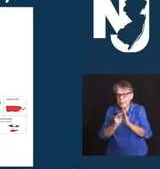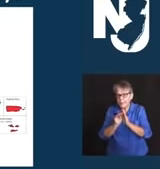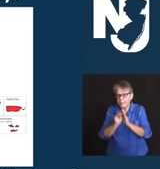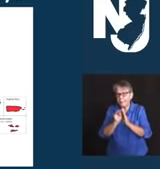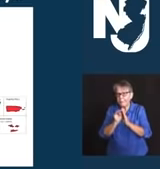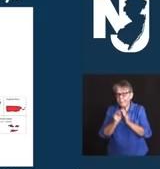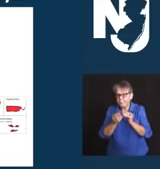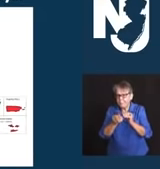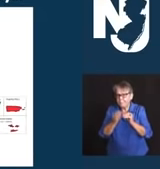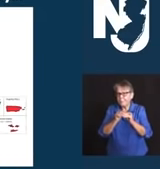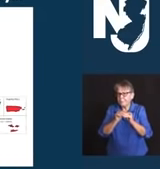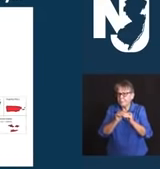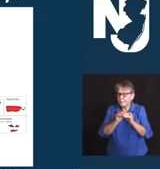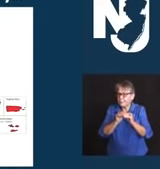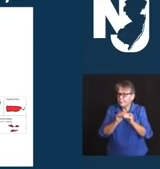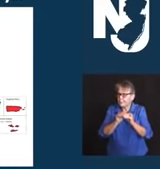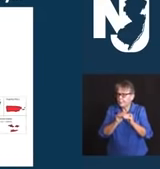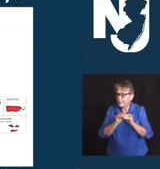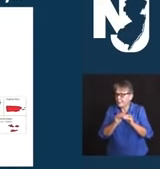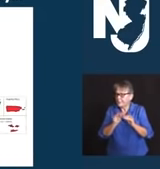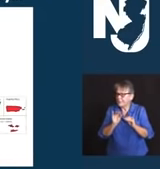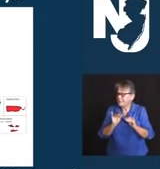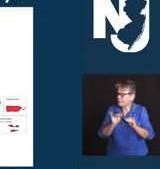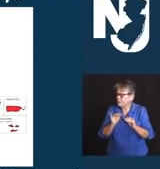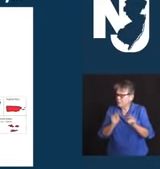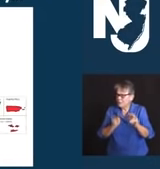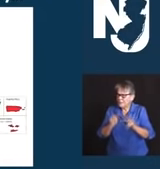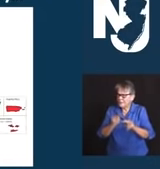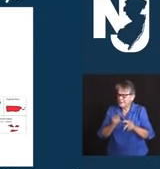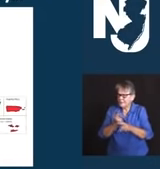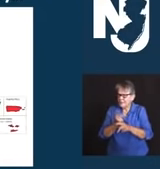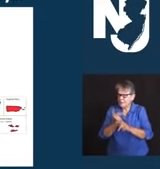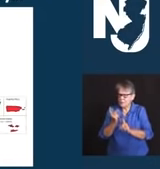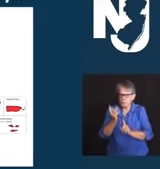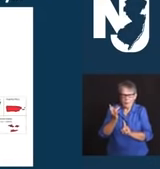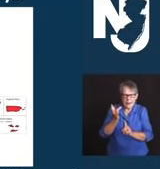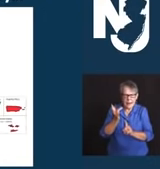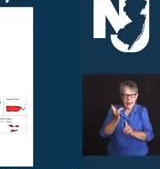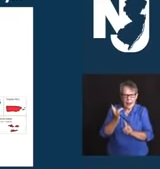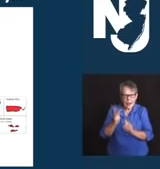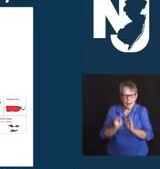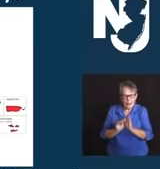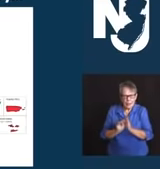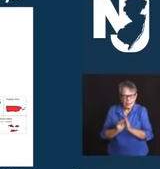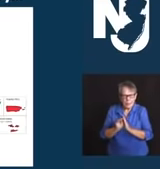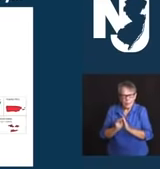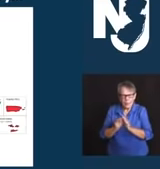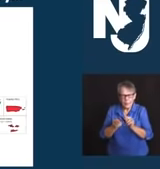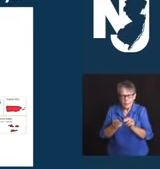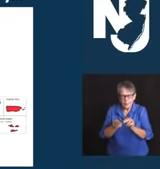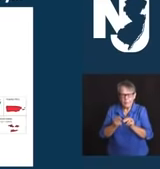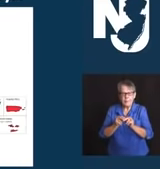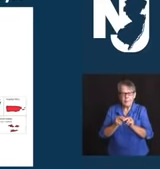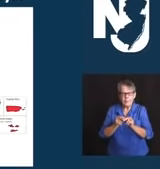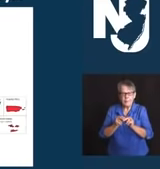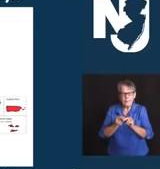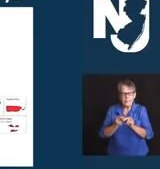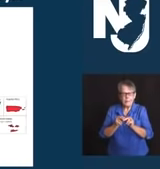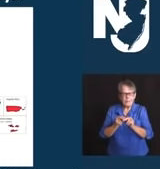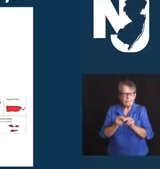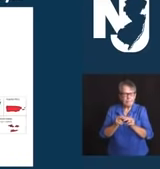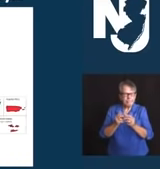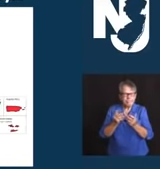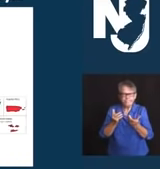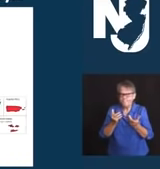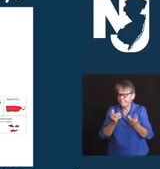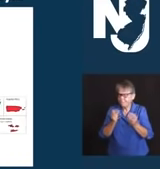root causes, overwhelmingly, there's no one X or Y reason. There's no one geography. There's no one incident. There's no